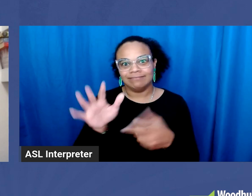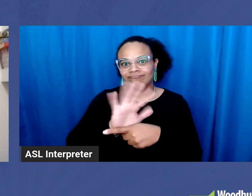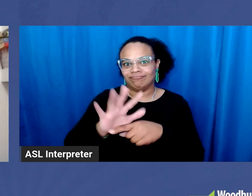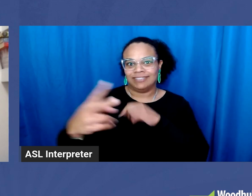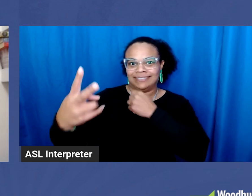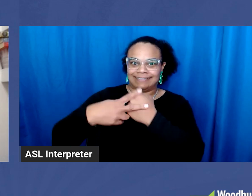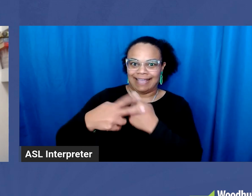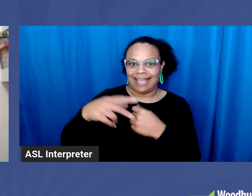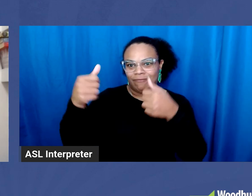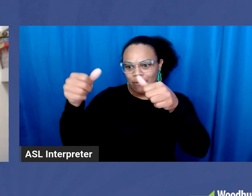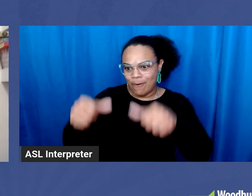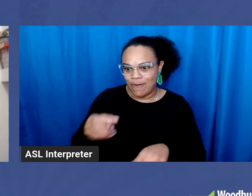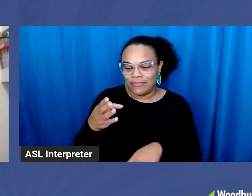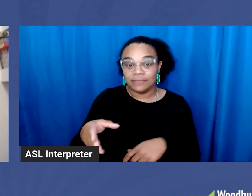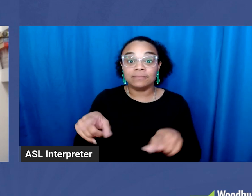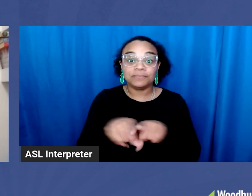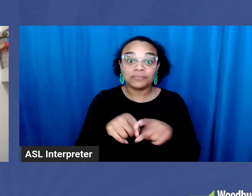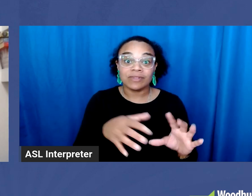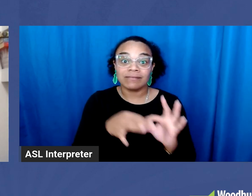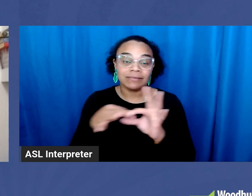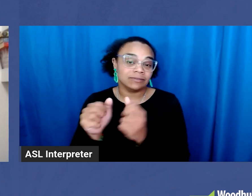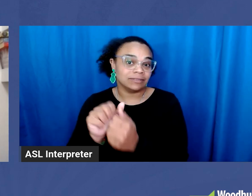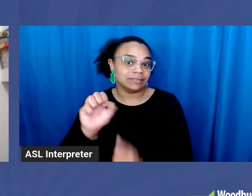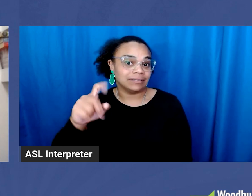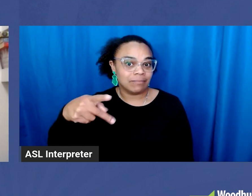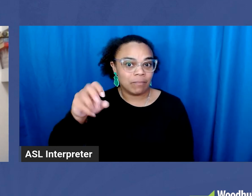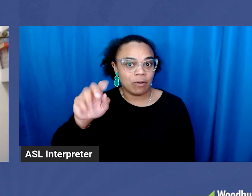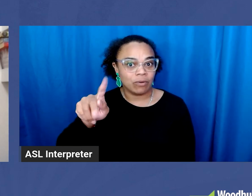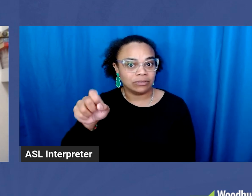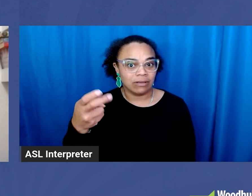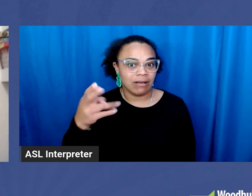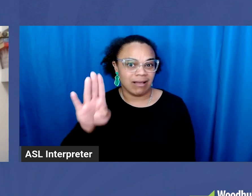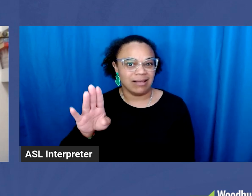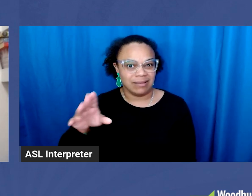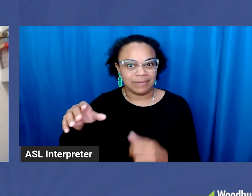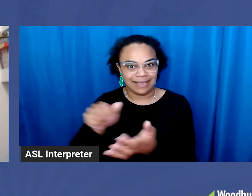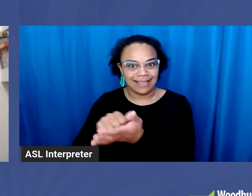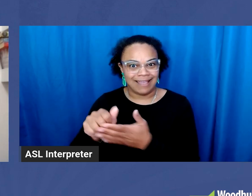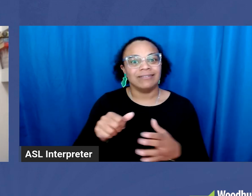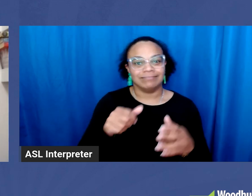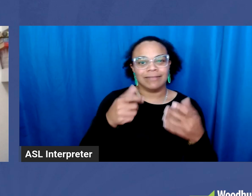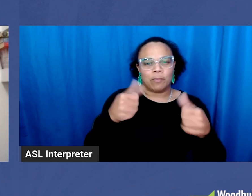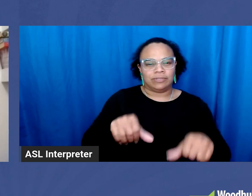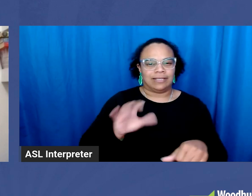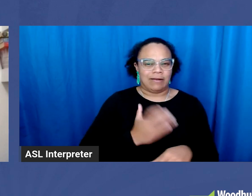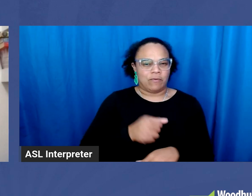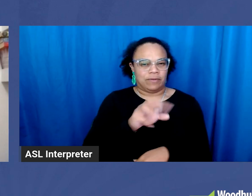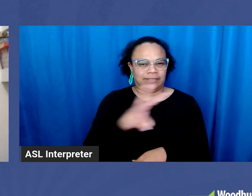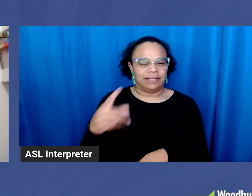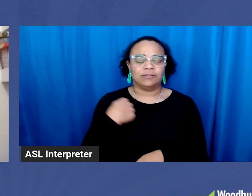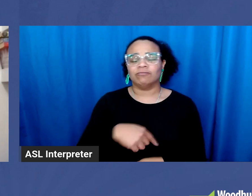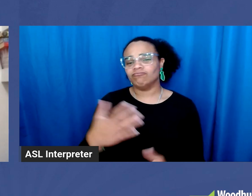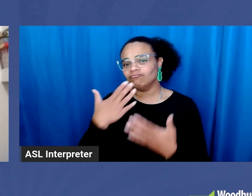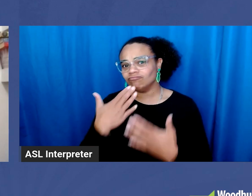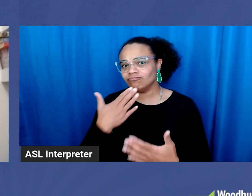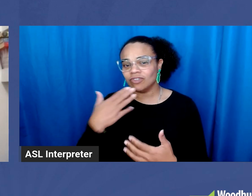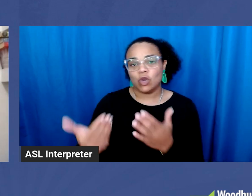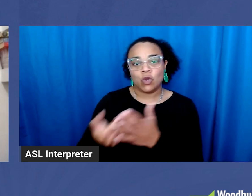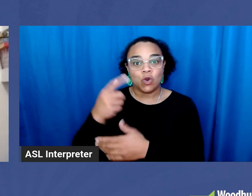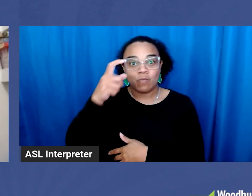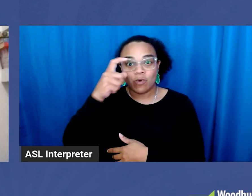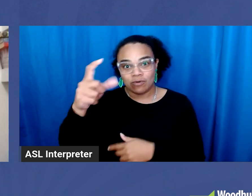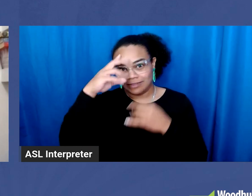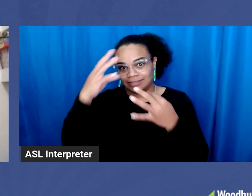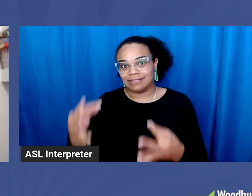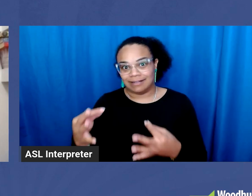as linked on the Spokes Hub page on the Woodhull site. We are so grateful at Woodhull that New Moon chose to make